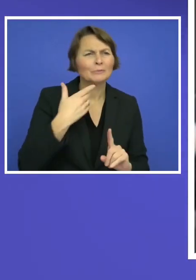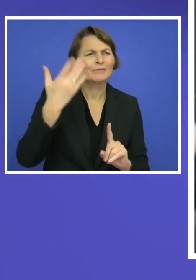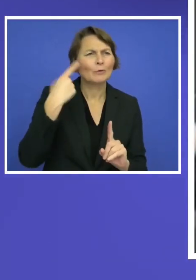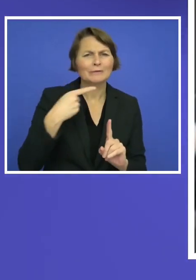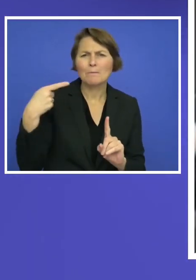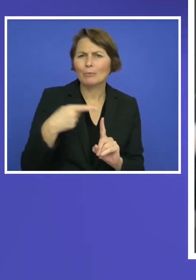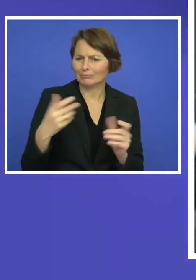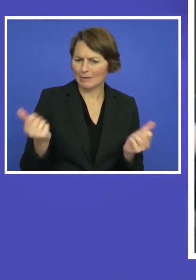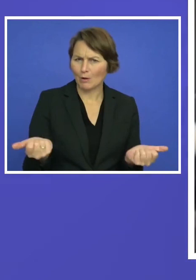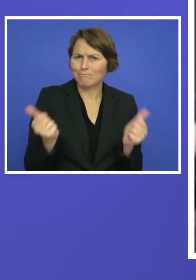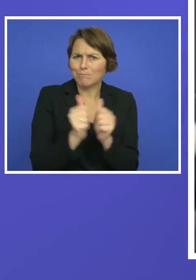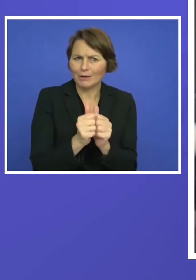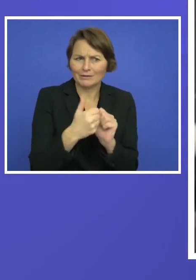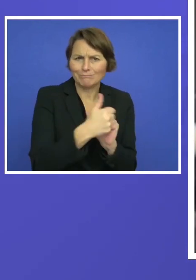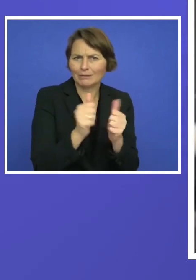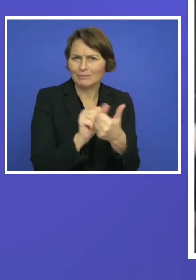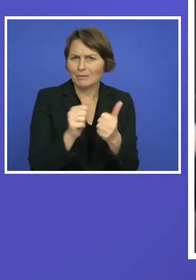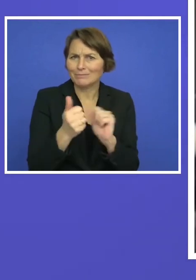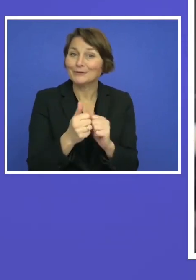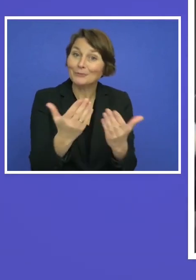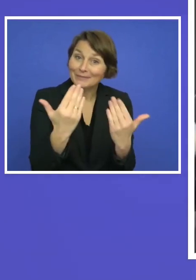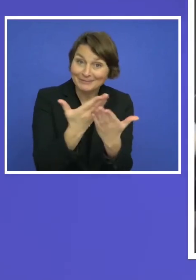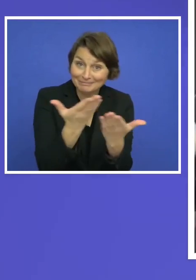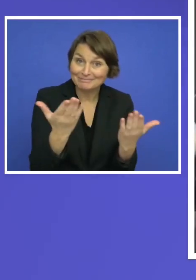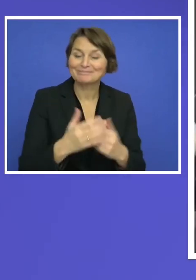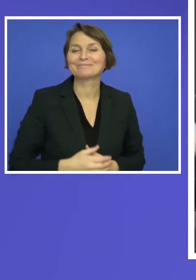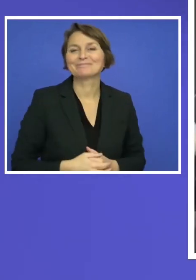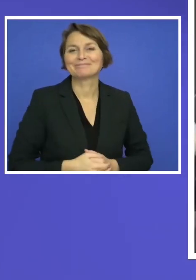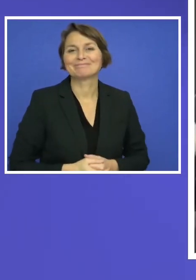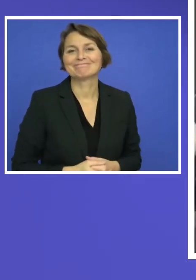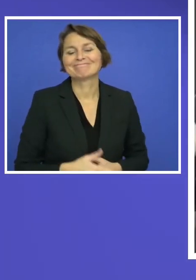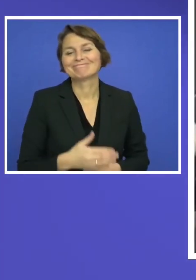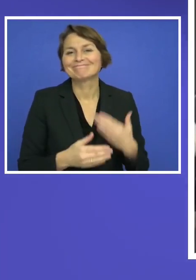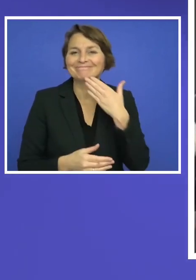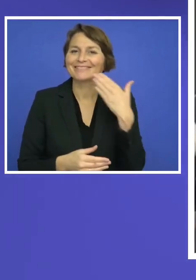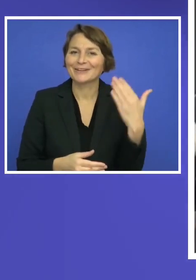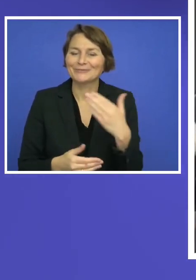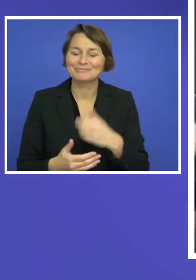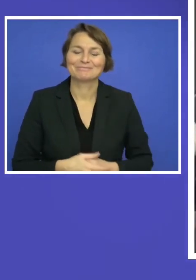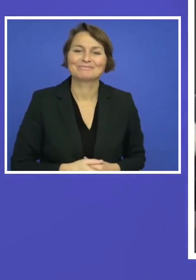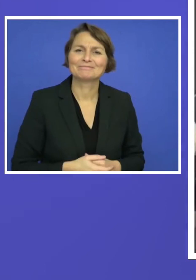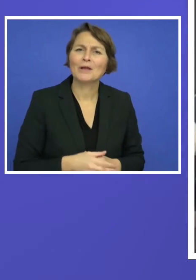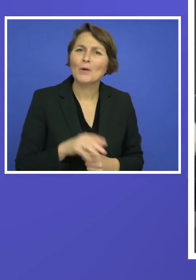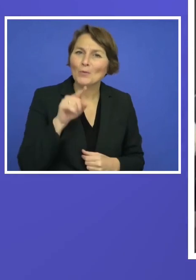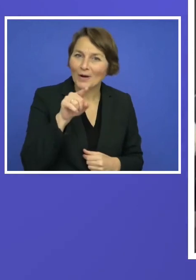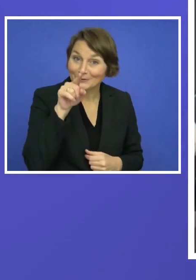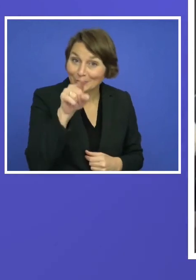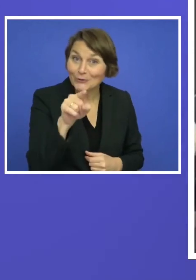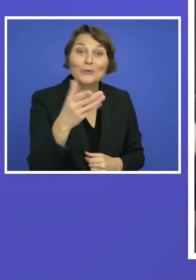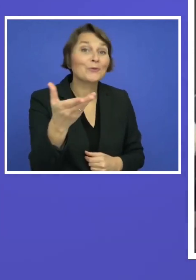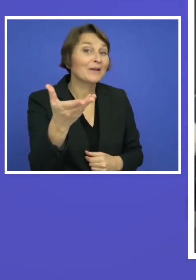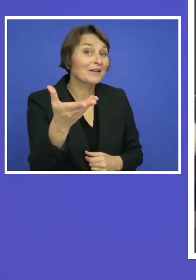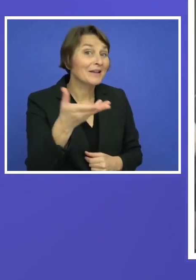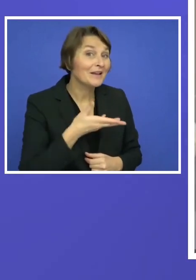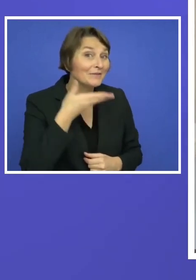it to you to close this with your key message. Thank you, Rupa. I would like to invite you and all the audience to use